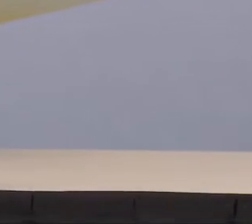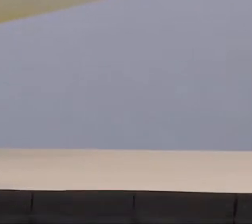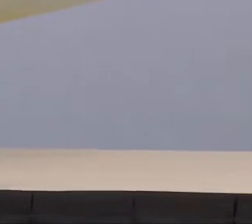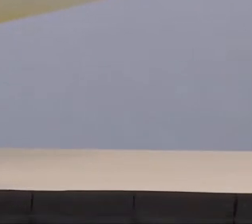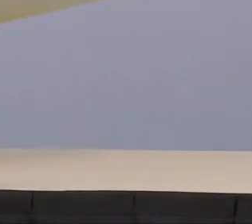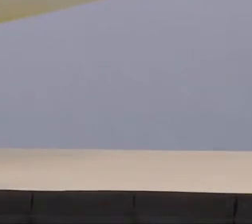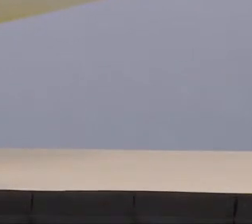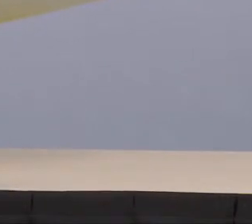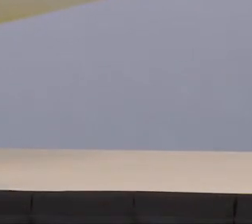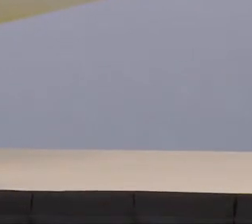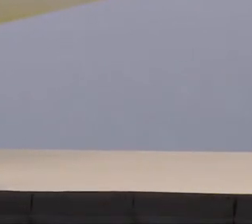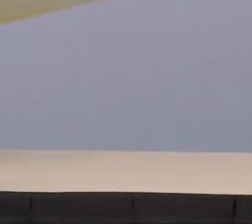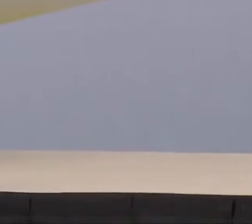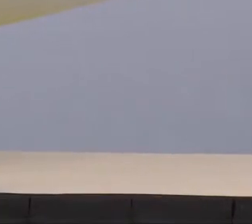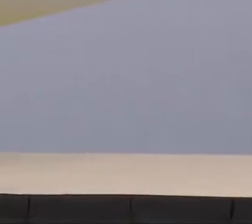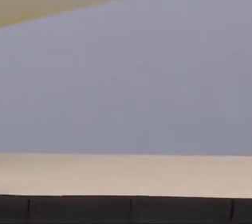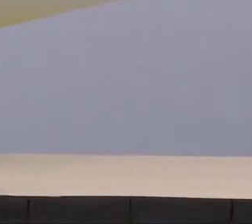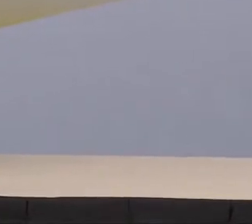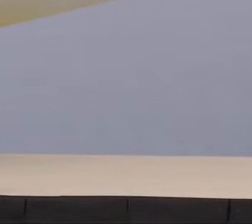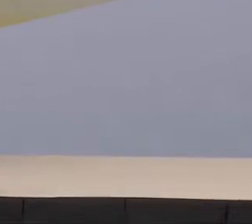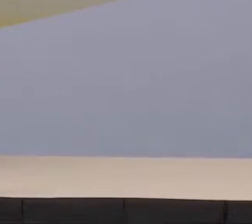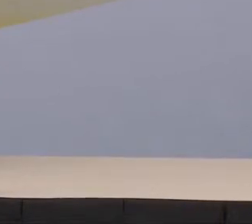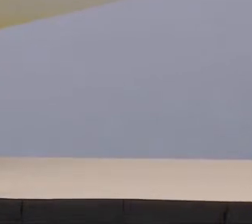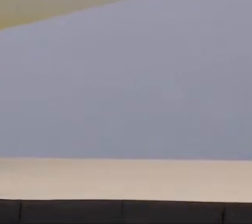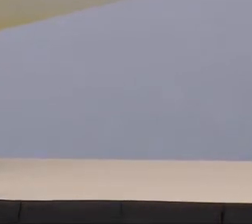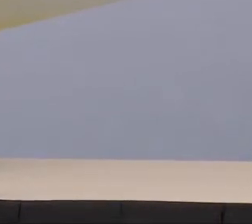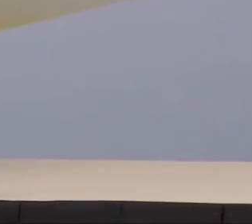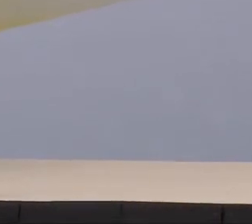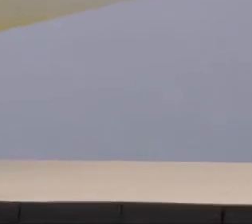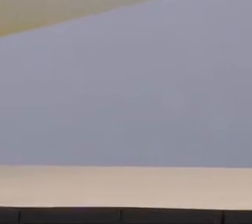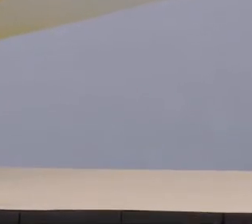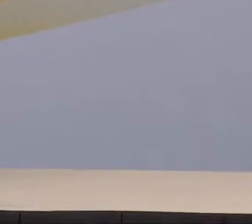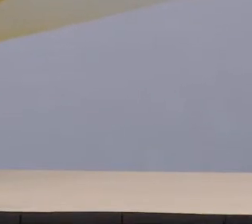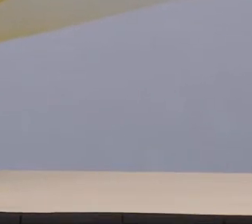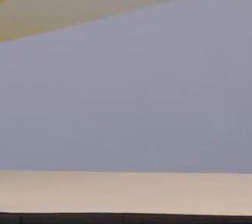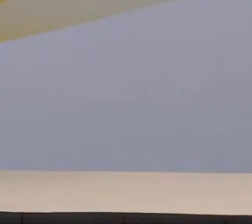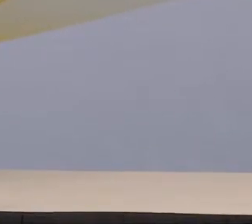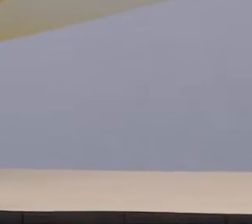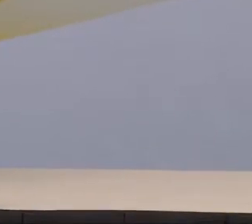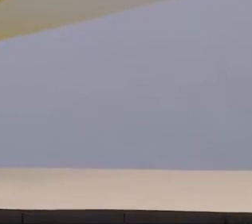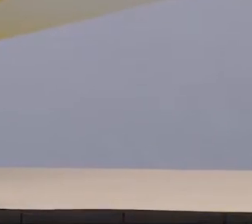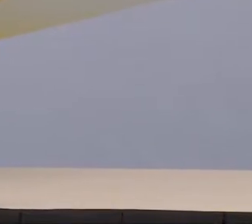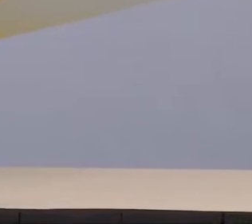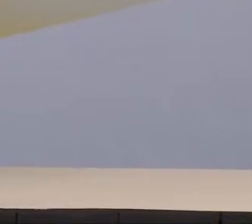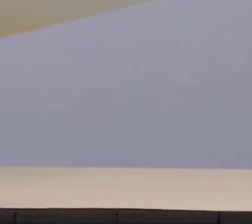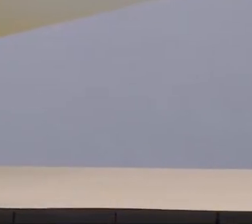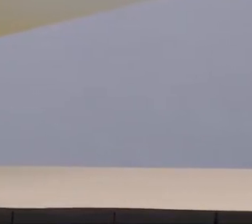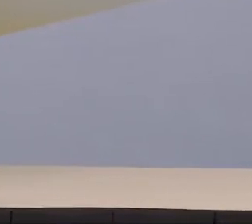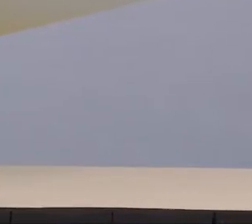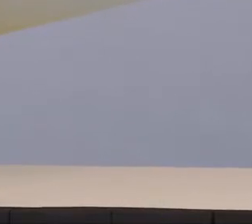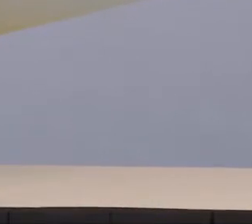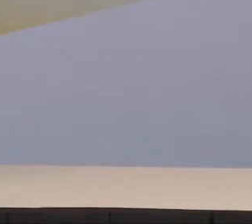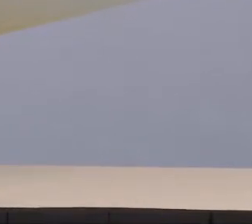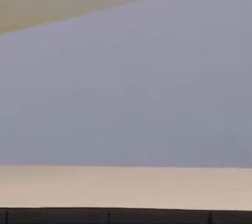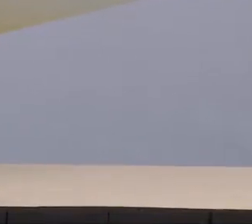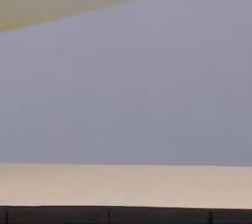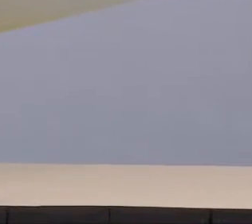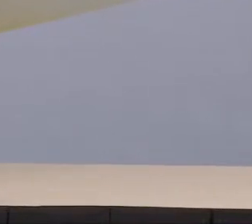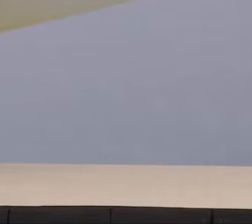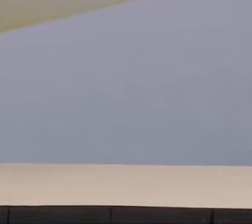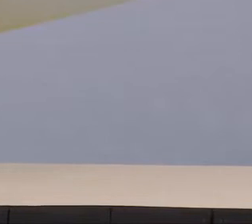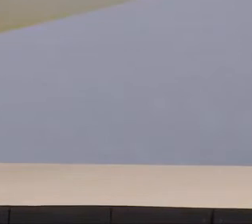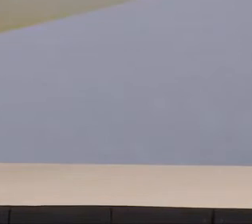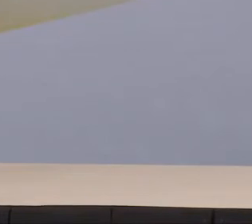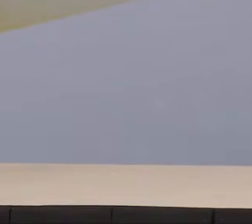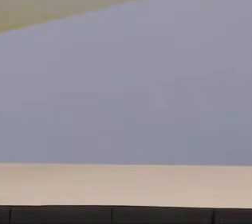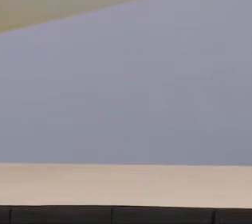Good morning, and I apologize for being late. It was me and not Marion.